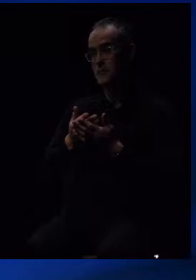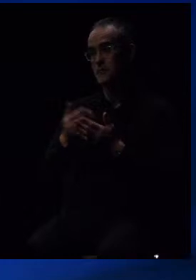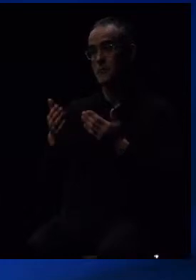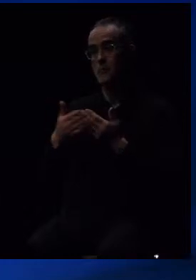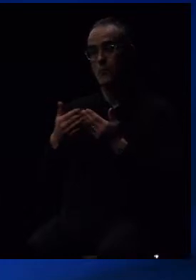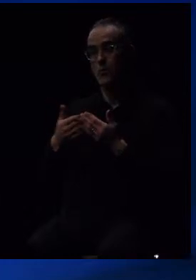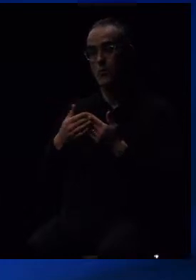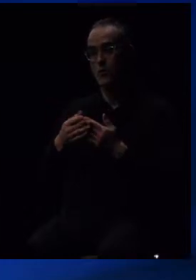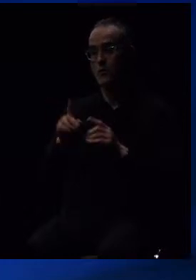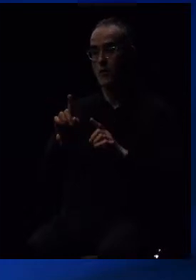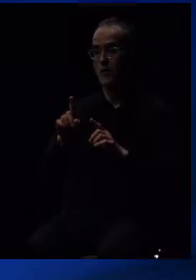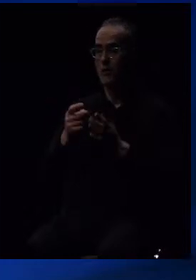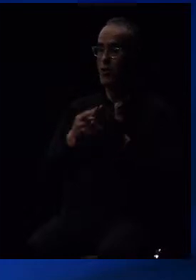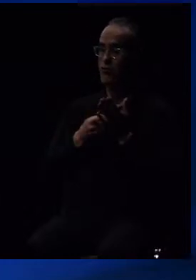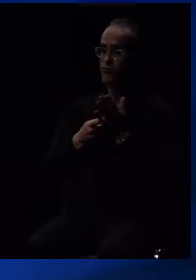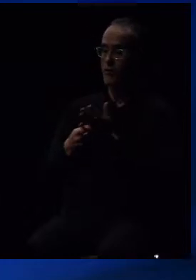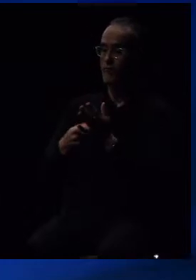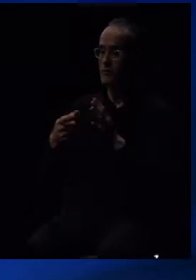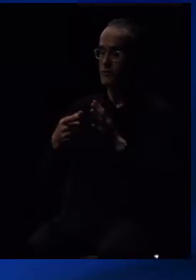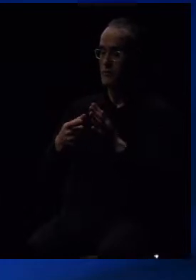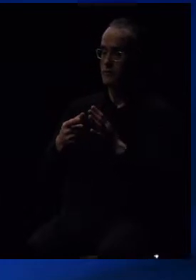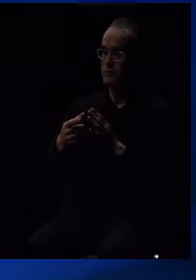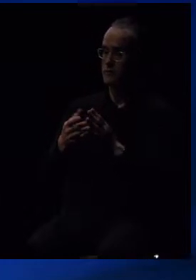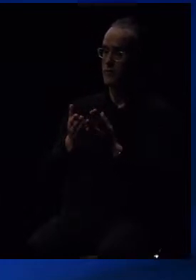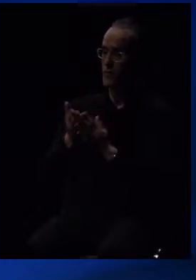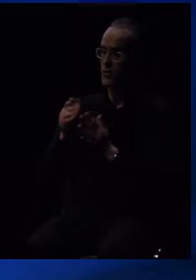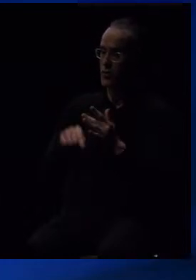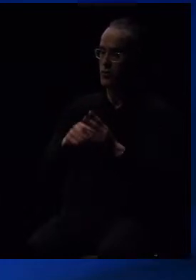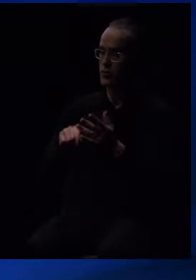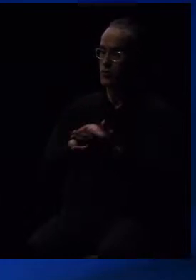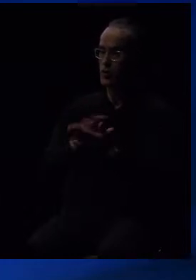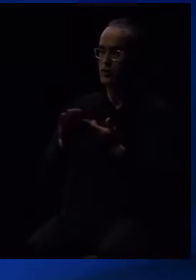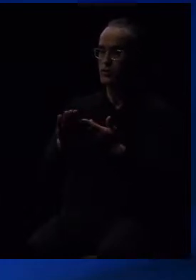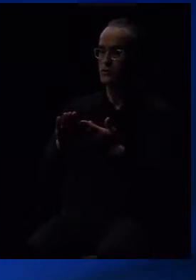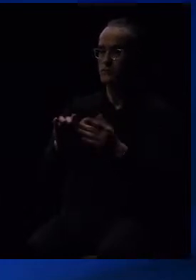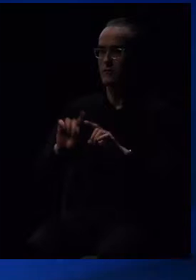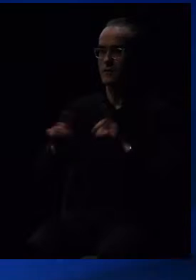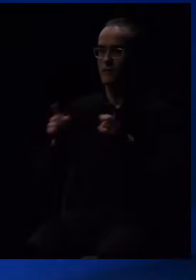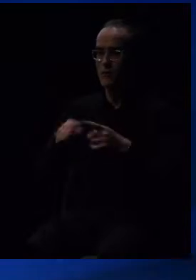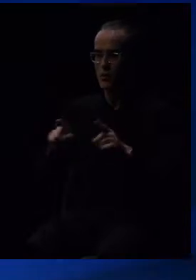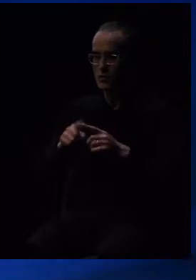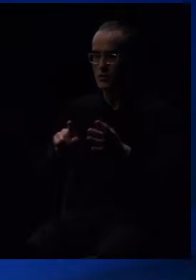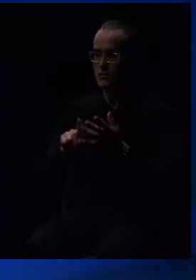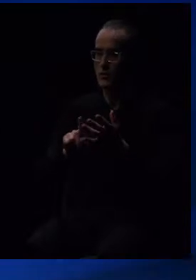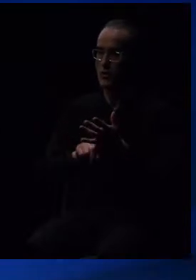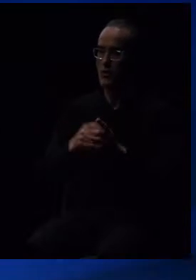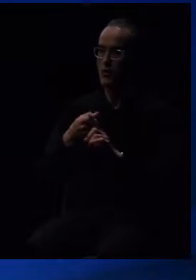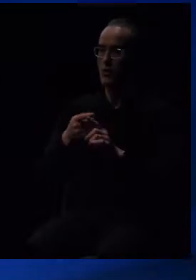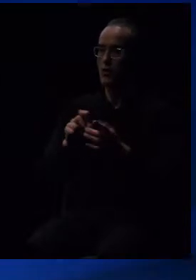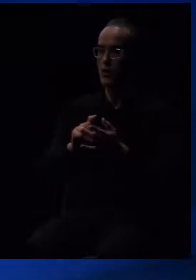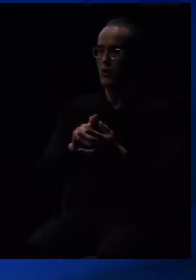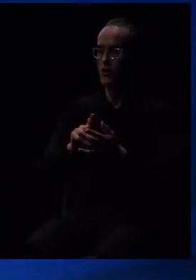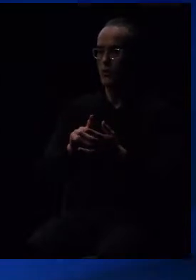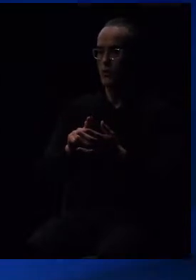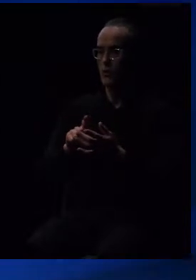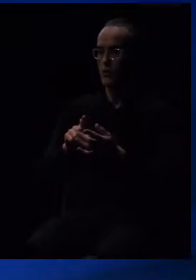These are references from Josh, from different musicals, Oklahoma and